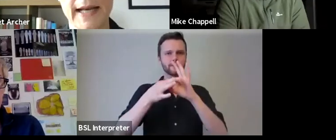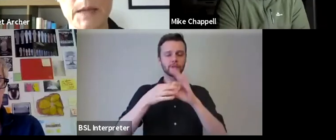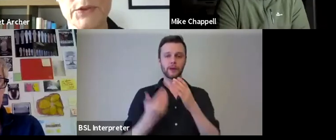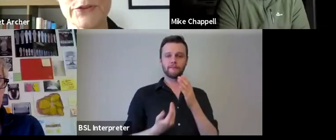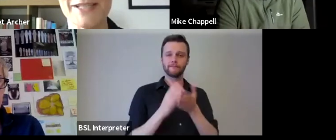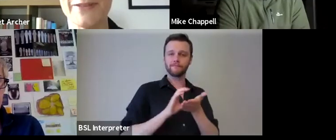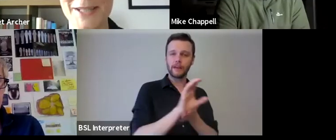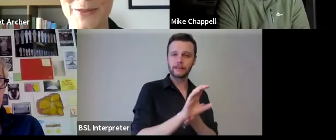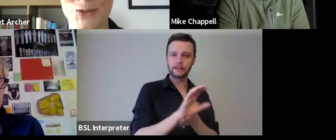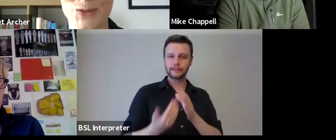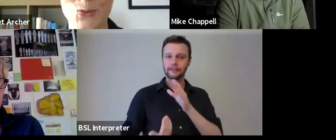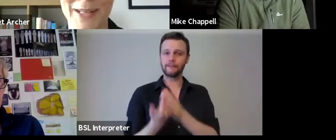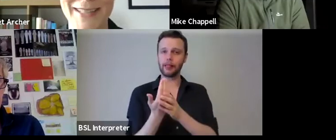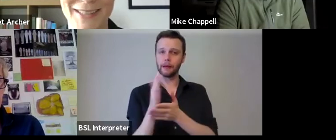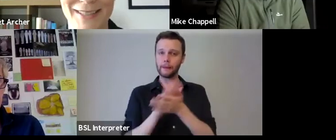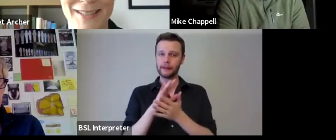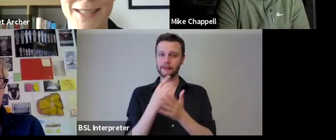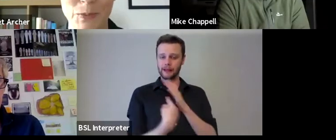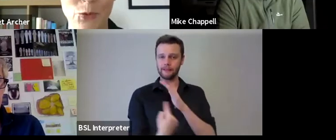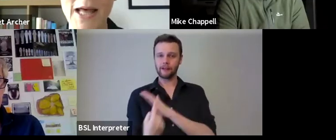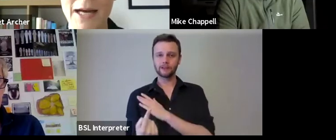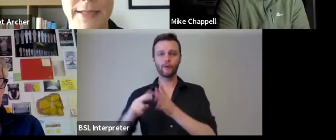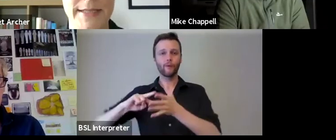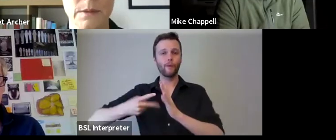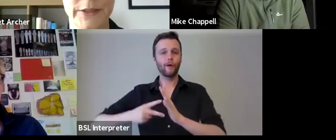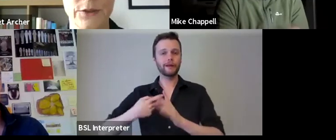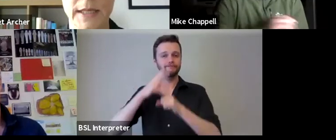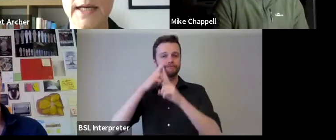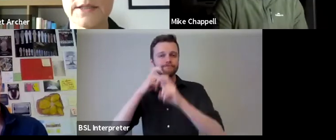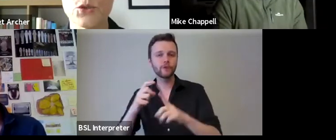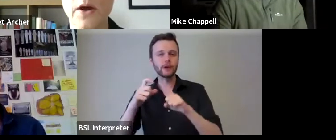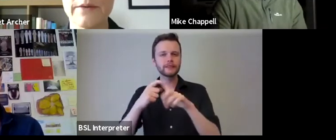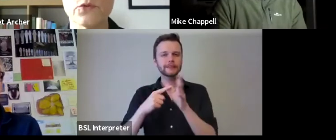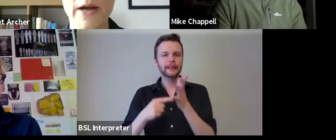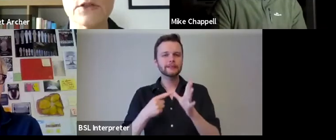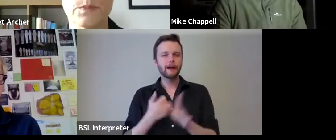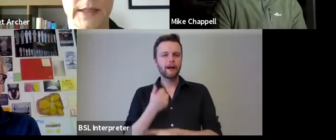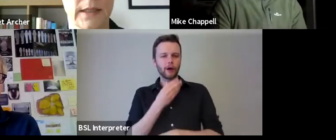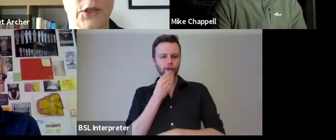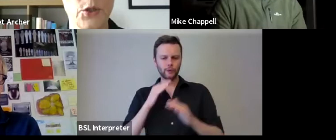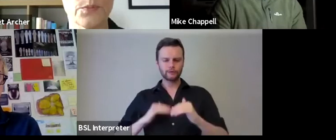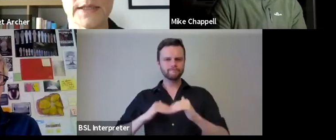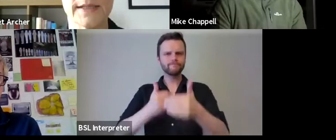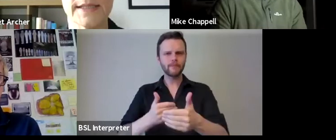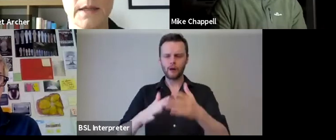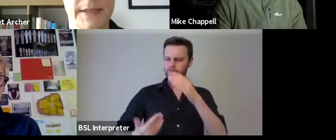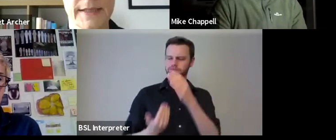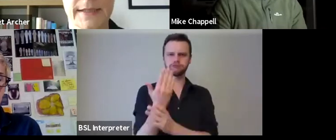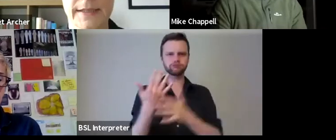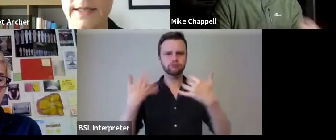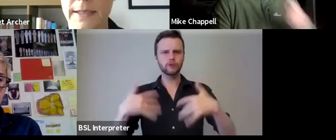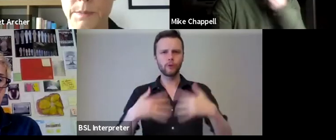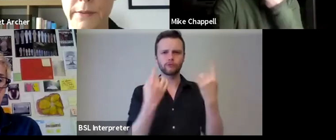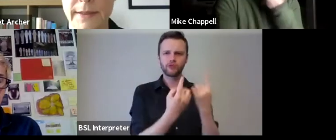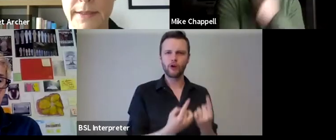opportunities that enable creative individuals and organisations to explore how data can be used to drive groundbreaking new products,